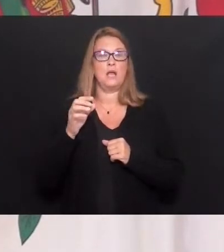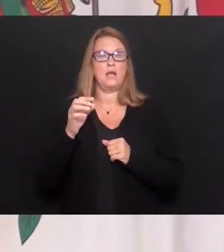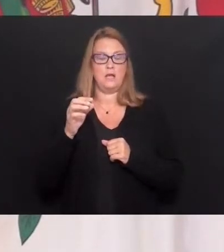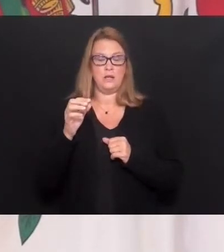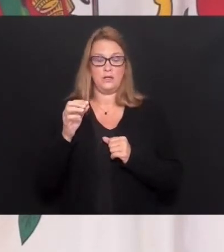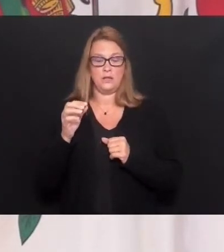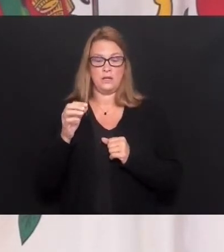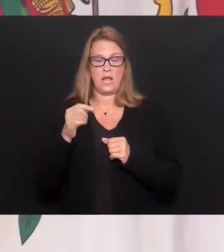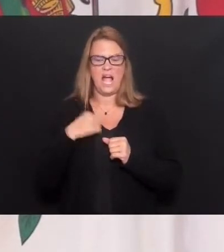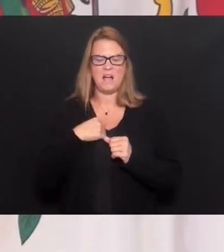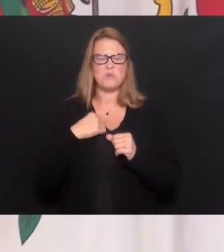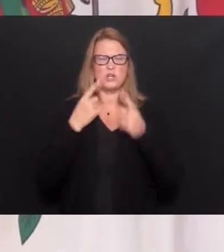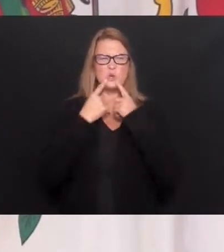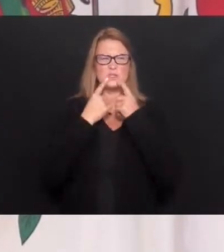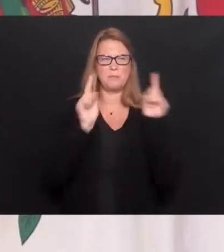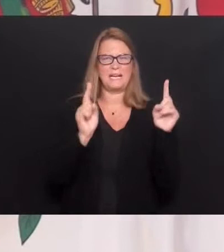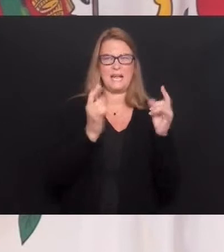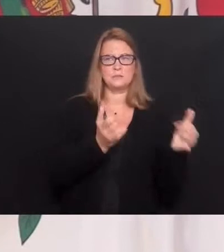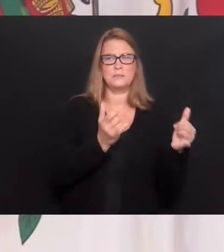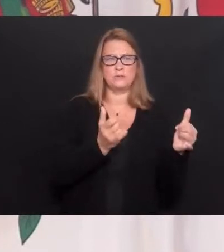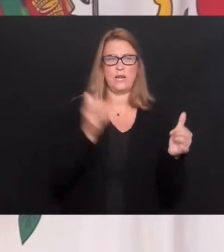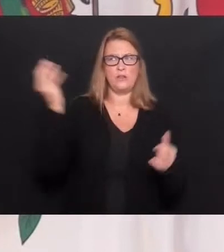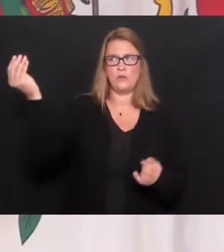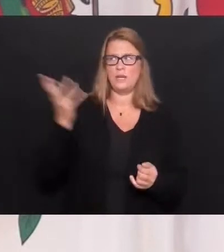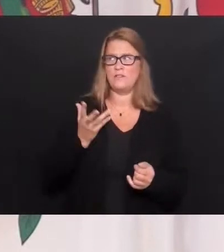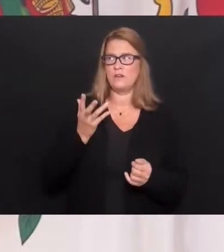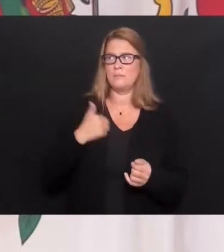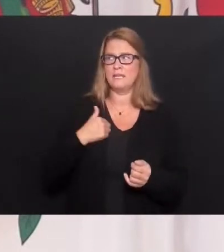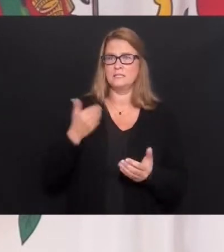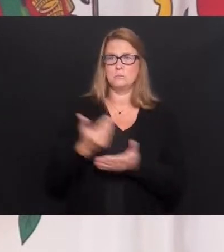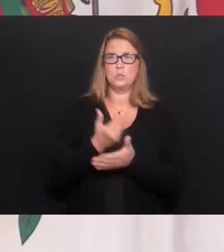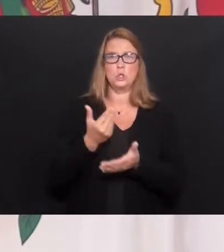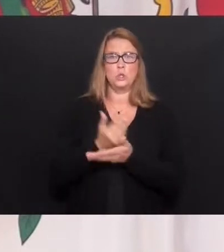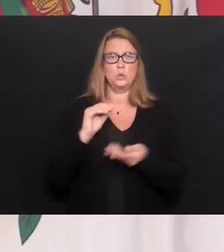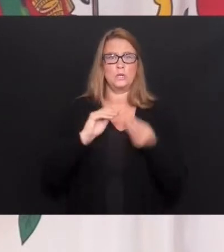through some announcements and while they're giving me some revised numbers.